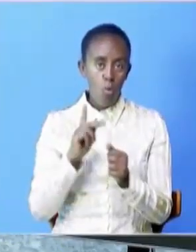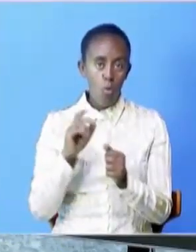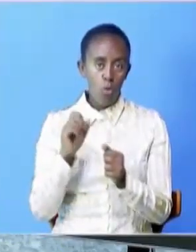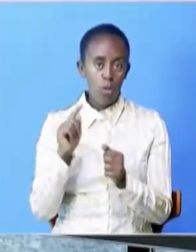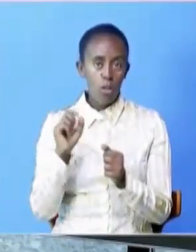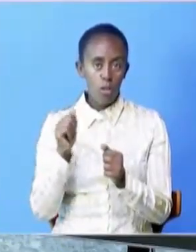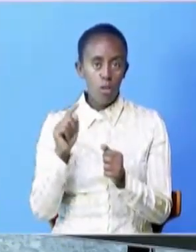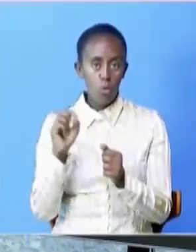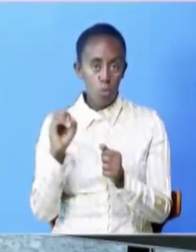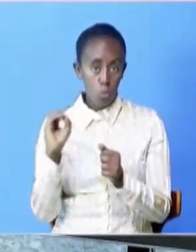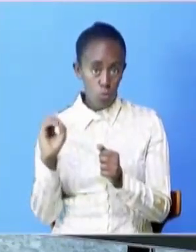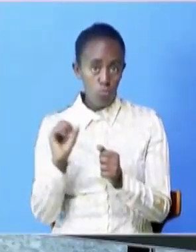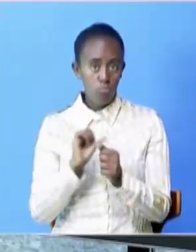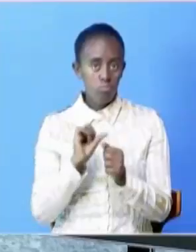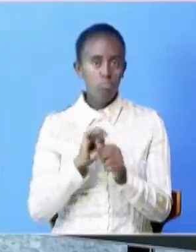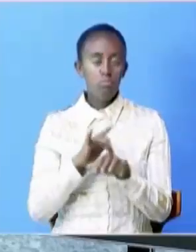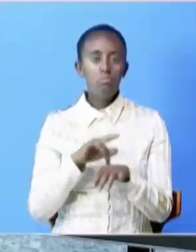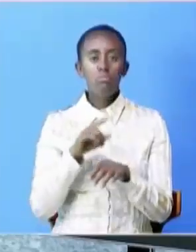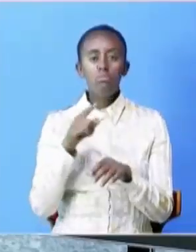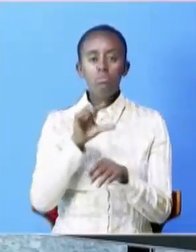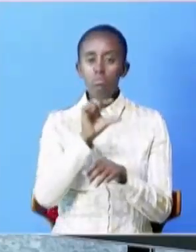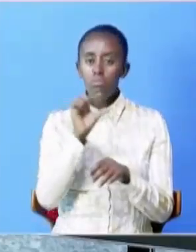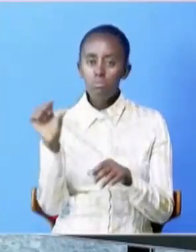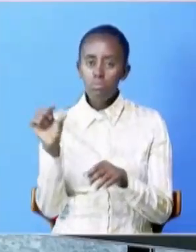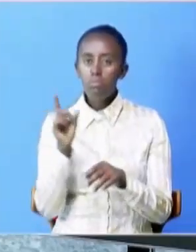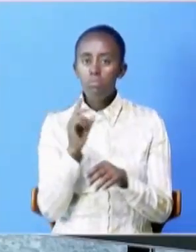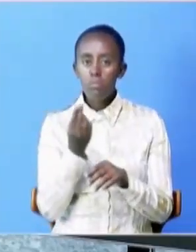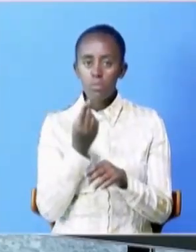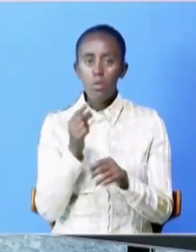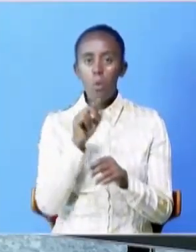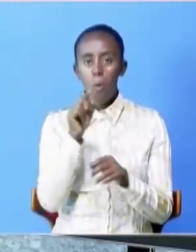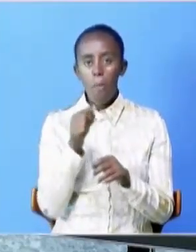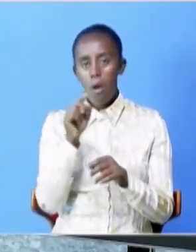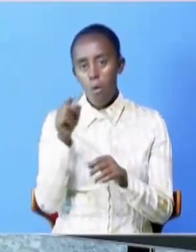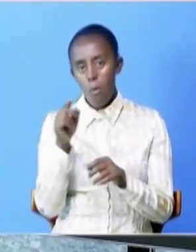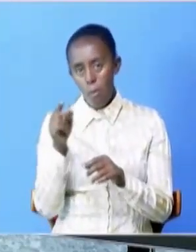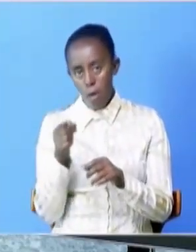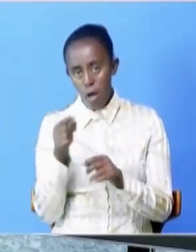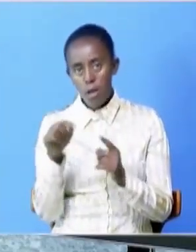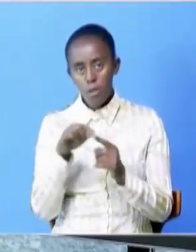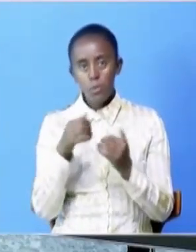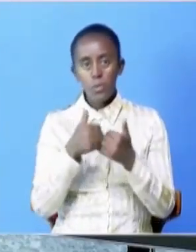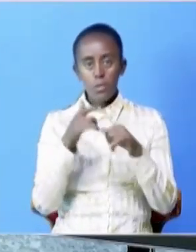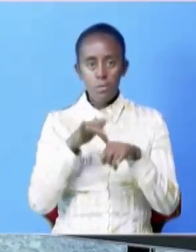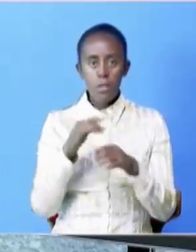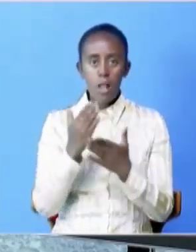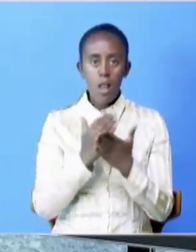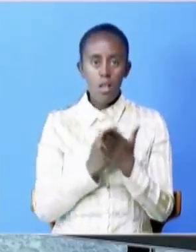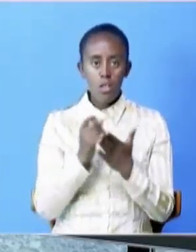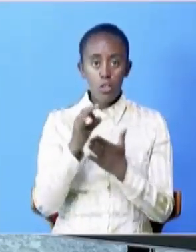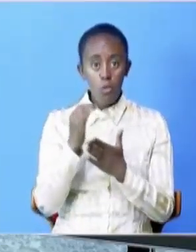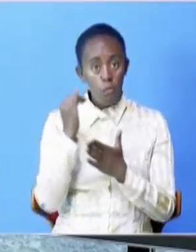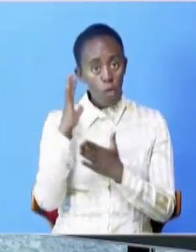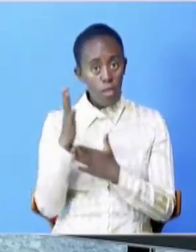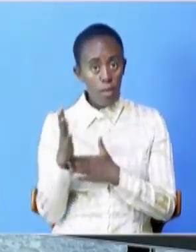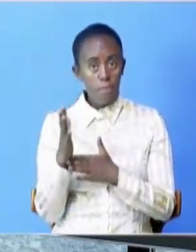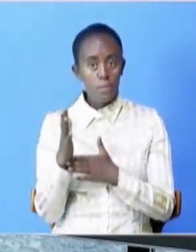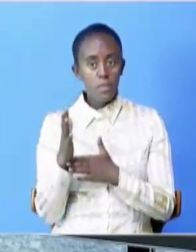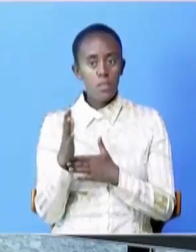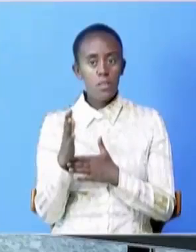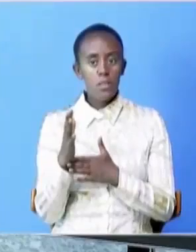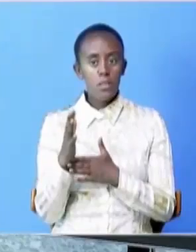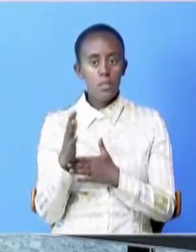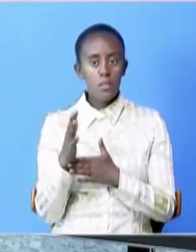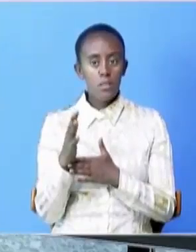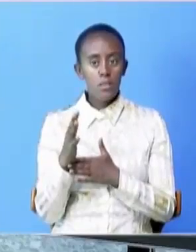If you see here, we have used what? Comma to separate lists of items. For example, if